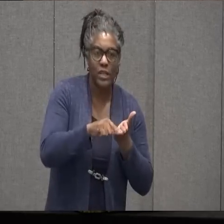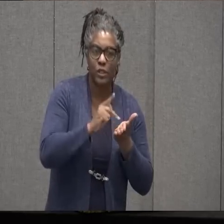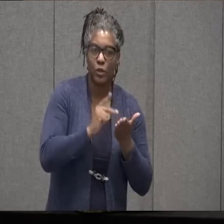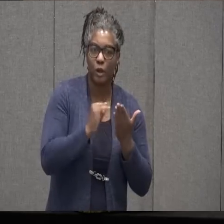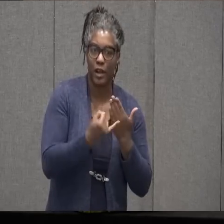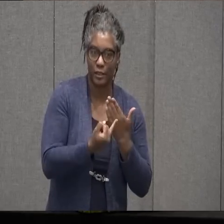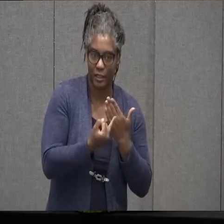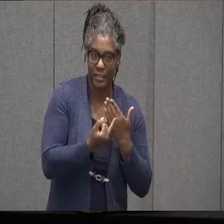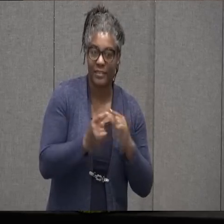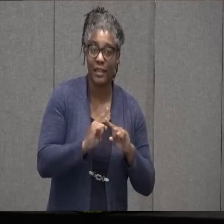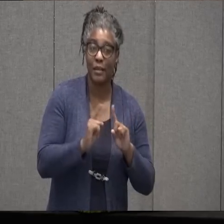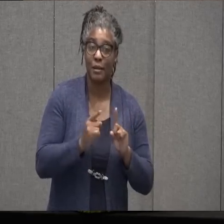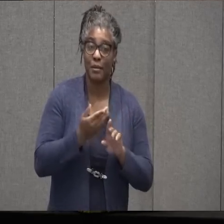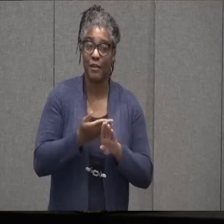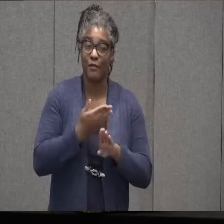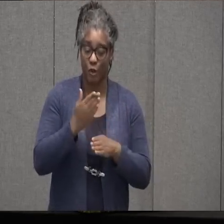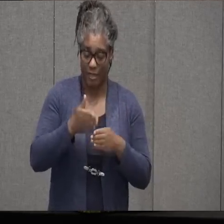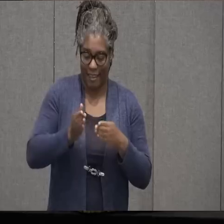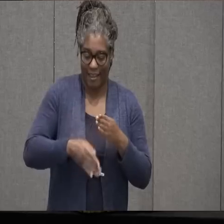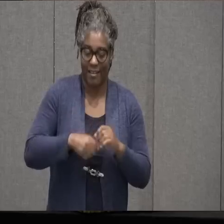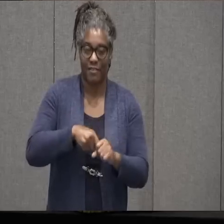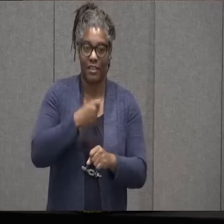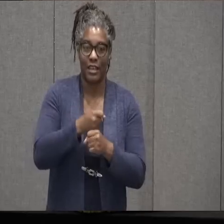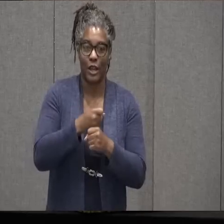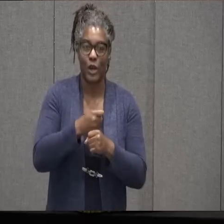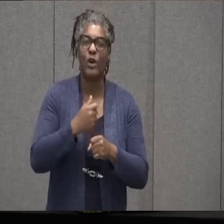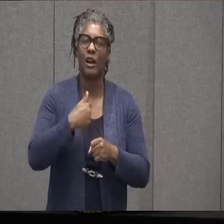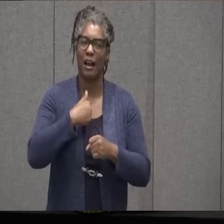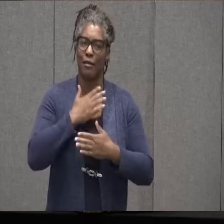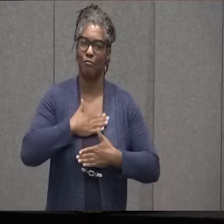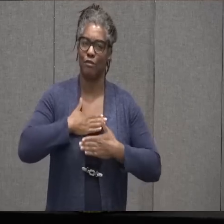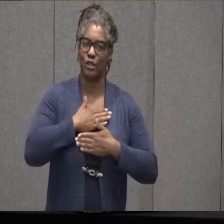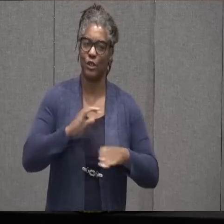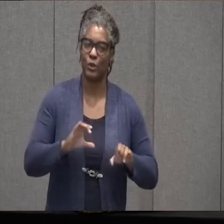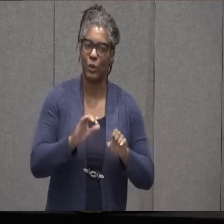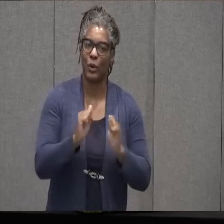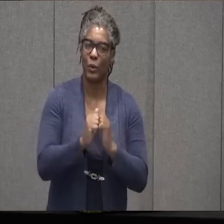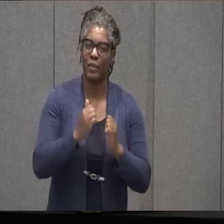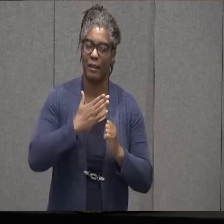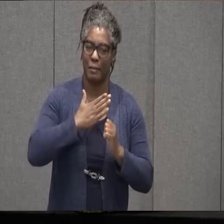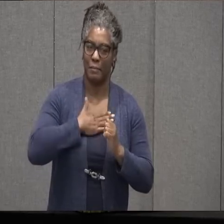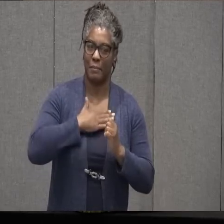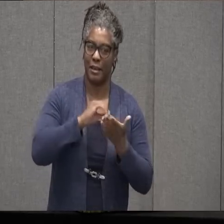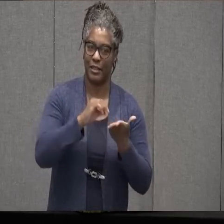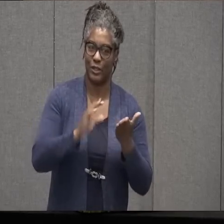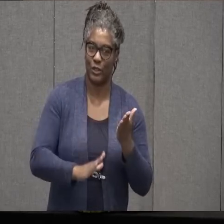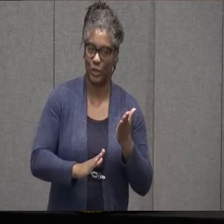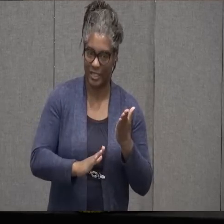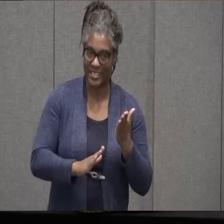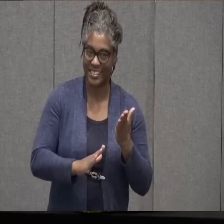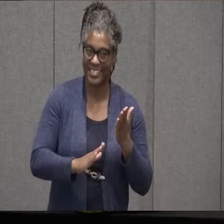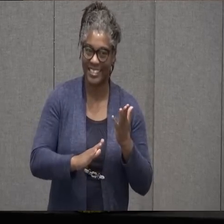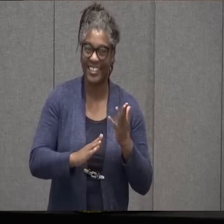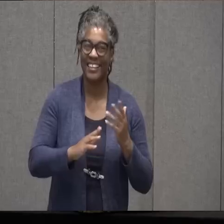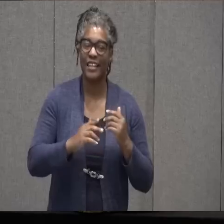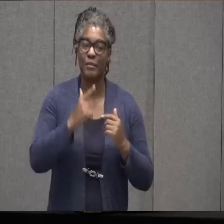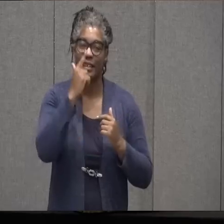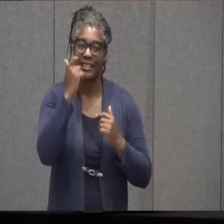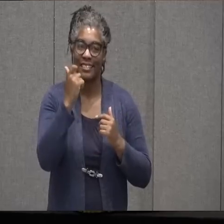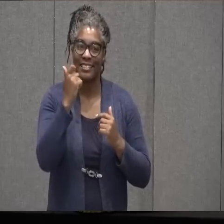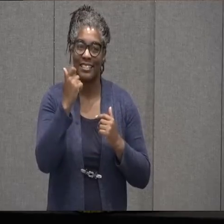do with my students because it's fun, so don't groan, and it's very